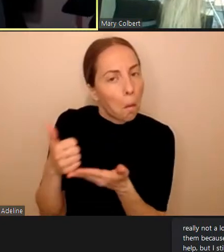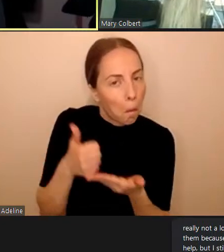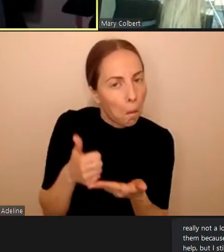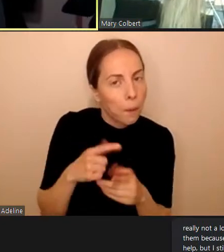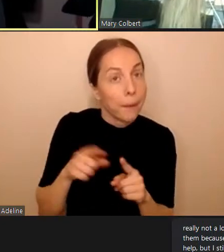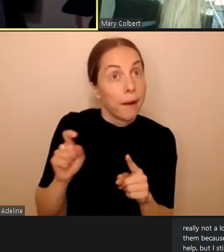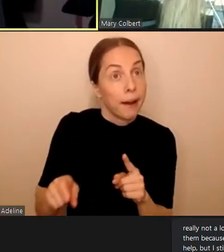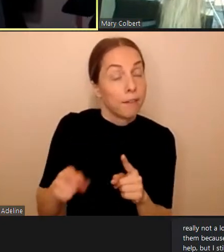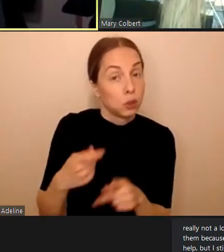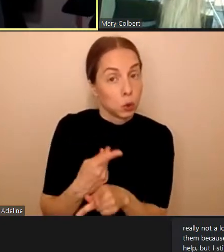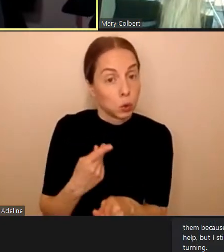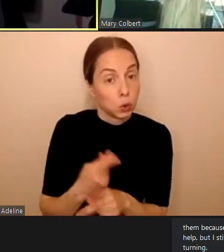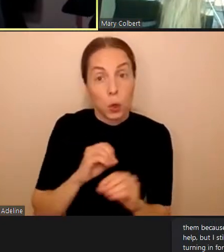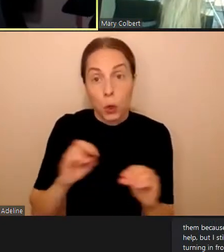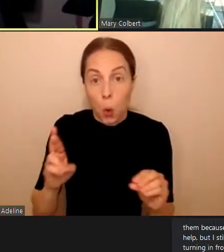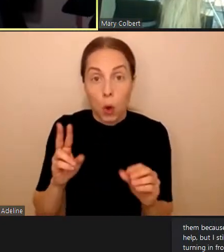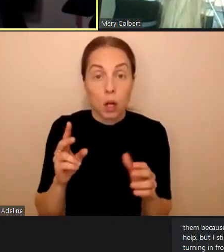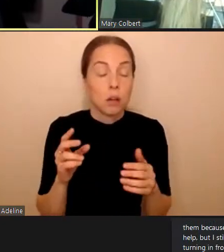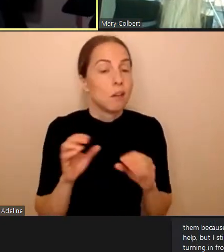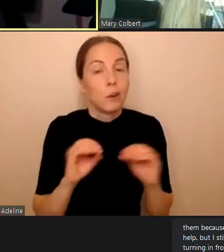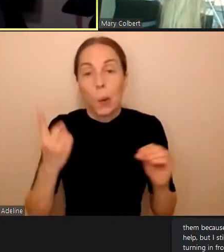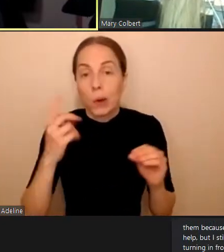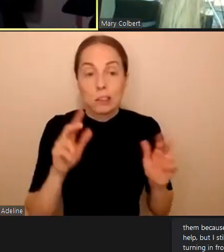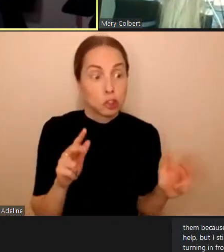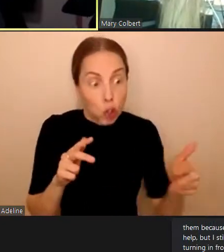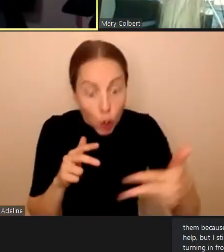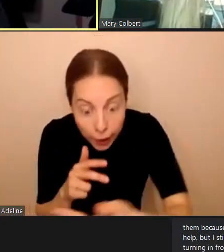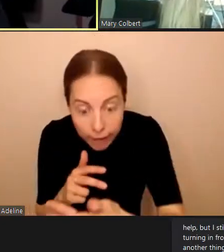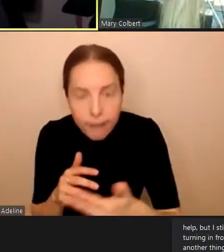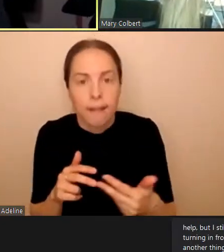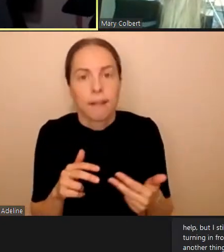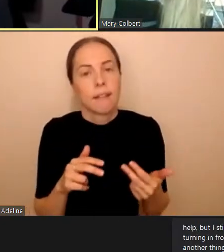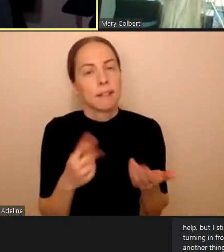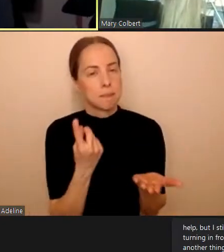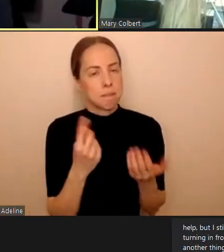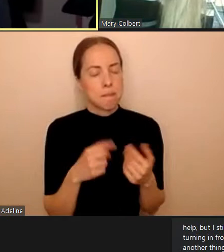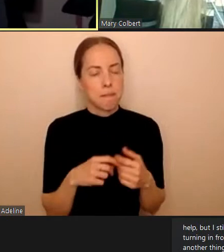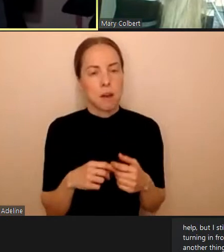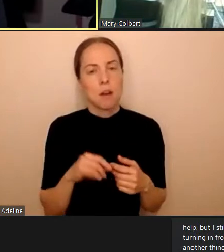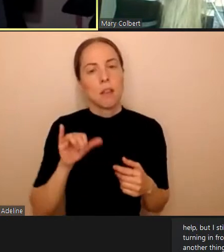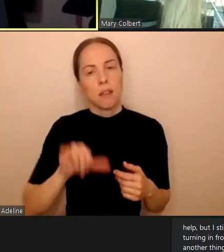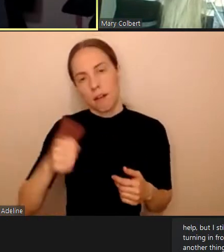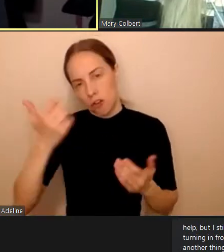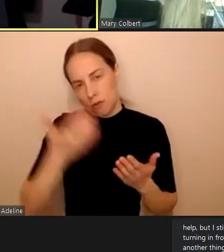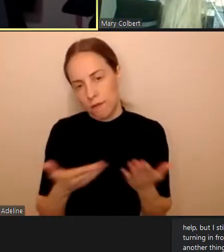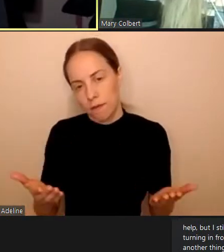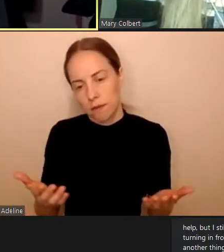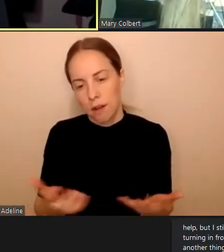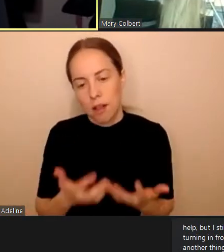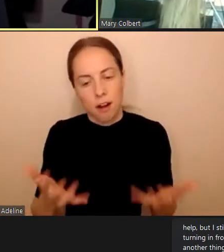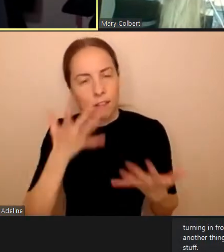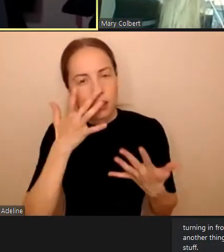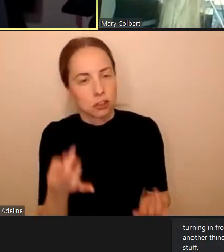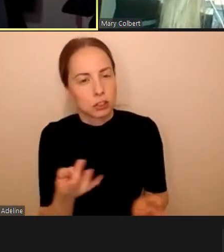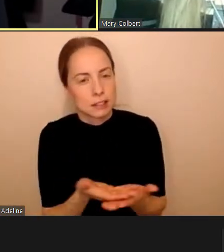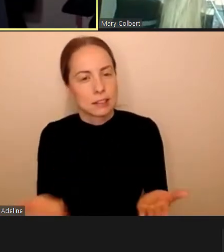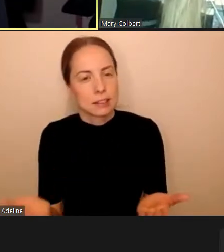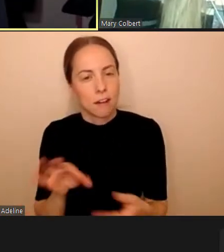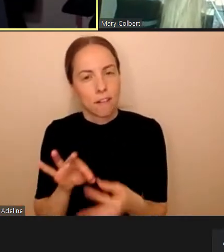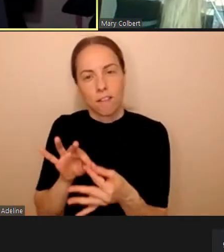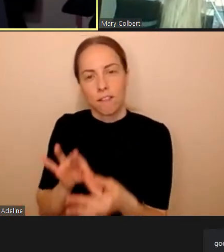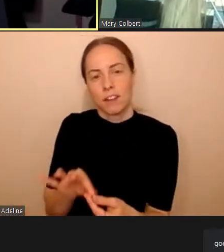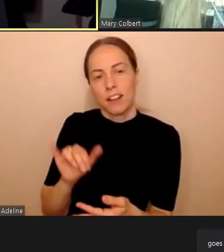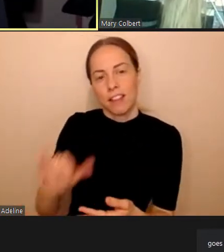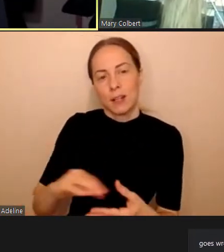be sure that nobody's turning in front of me. So, but that's another thing. And there's a lot of interesting stuff that goes around with that